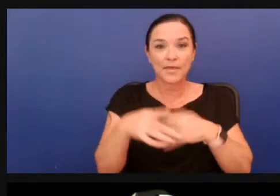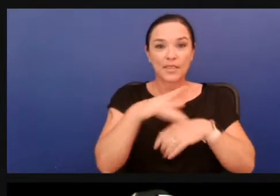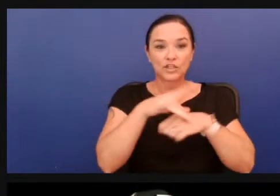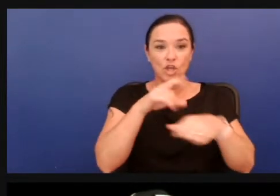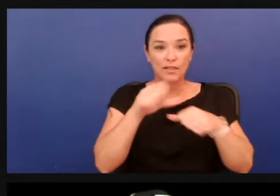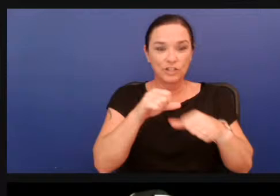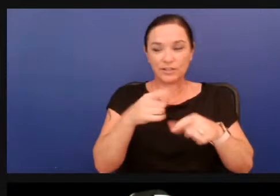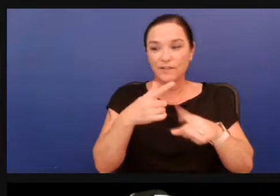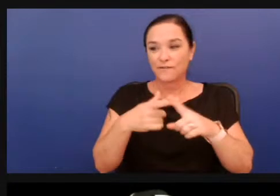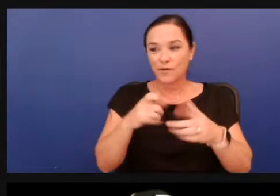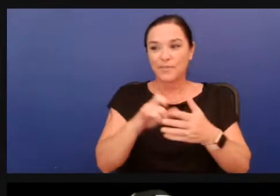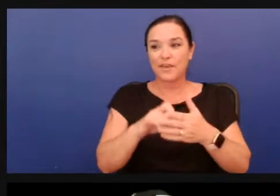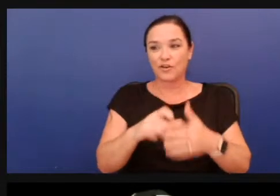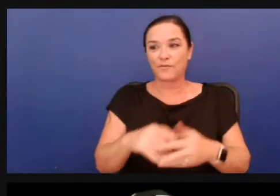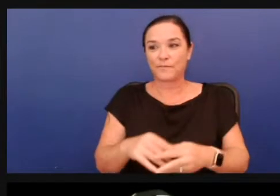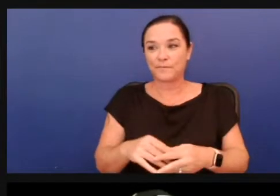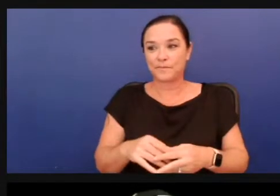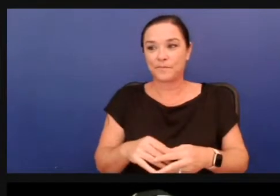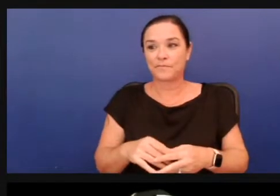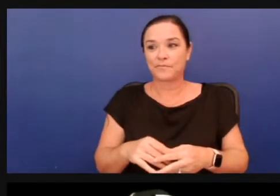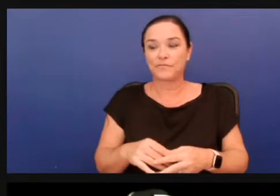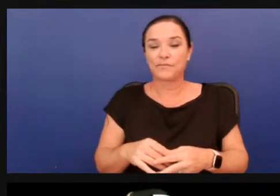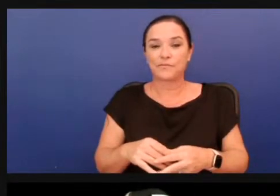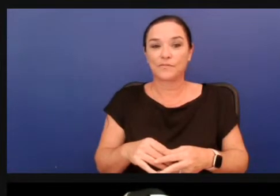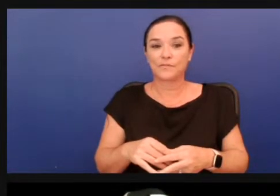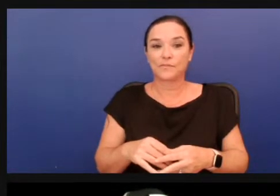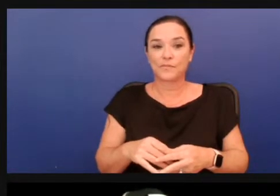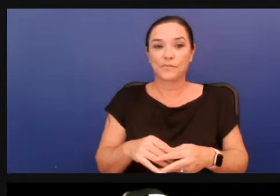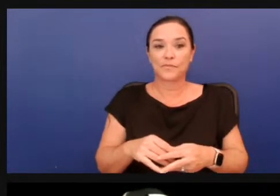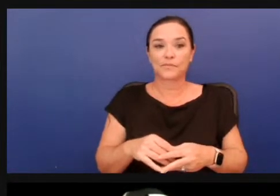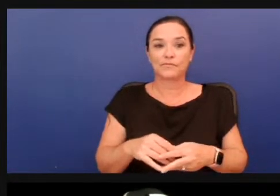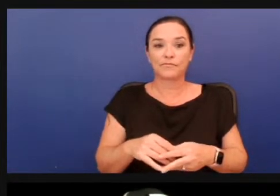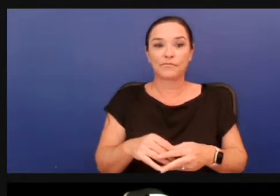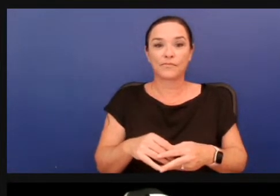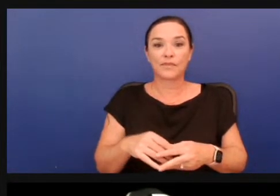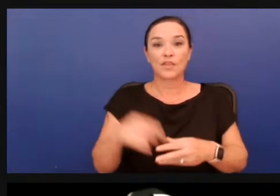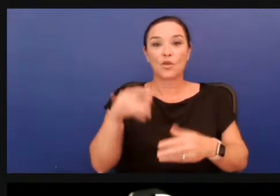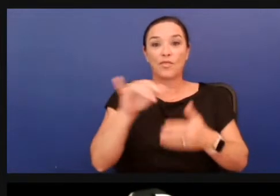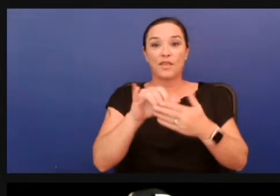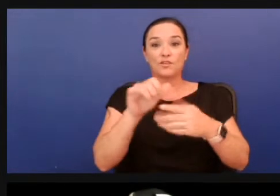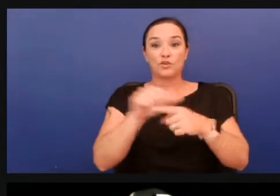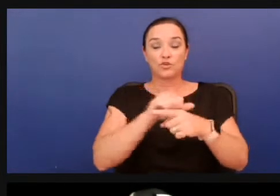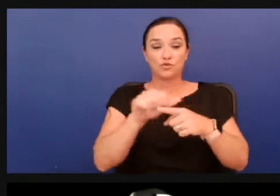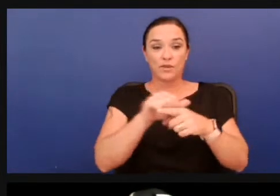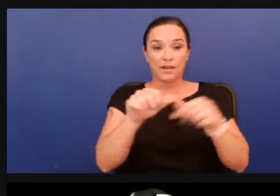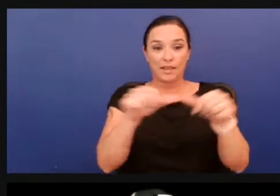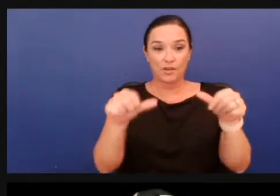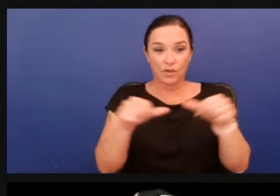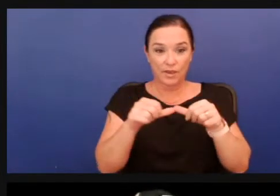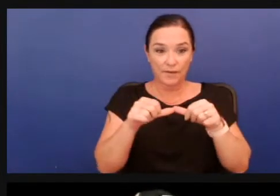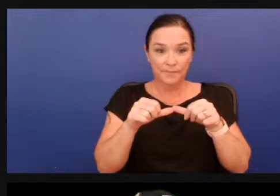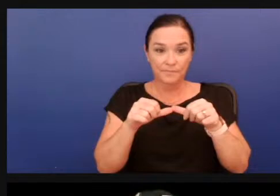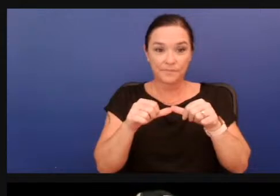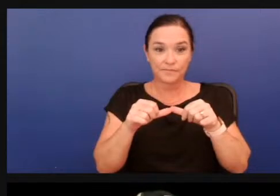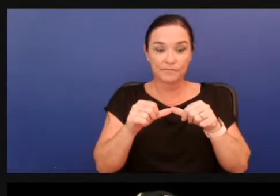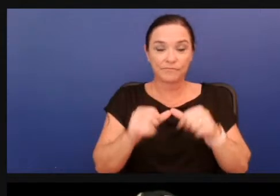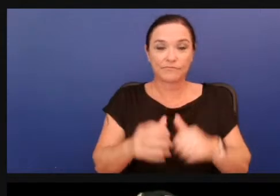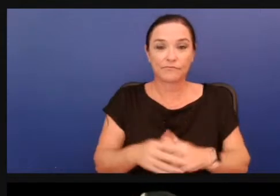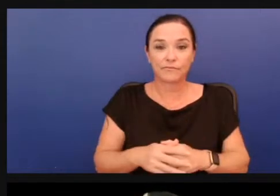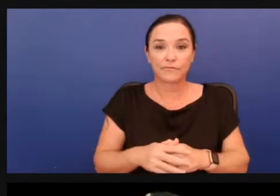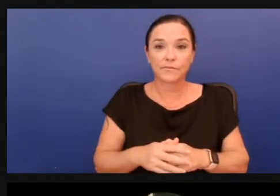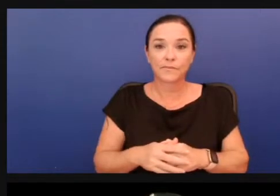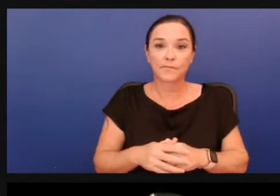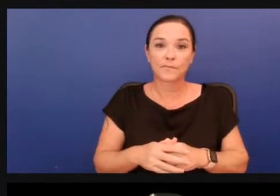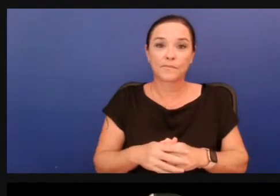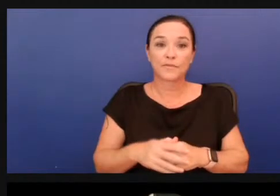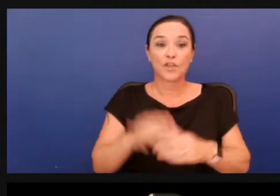HVO. So it's also a little bit of a training ground, right, if you would like to go into that field long term. So